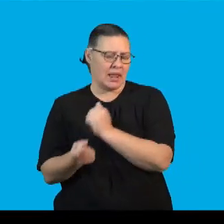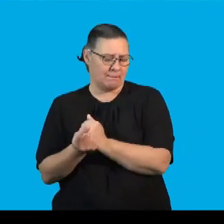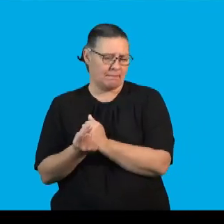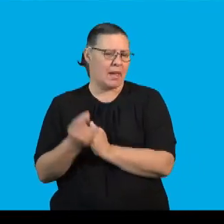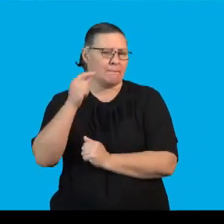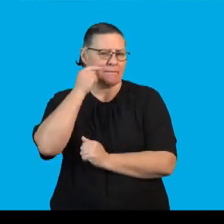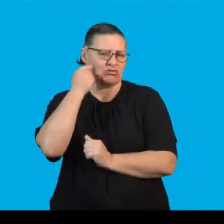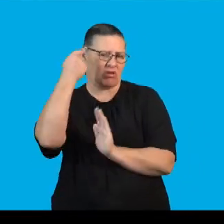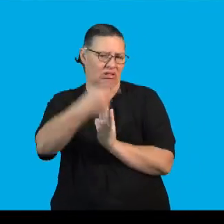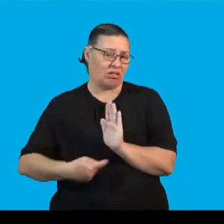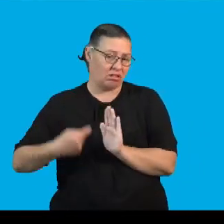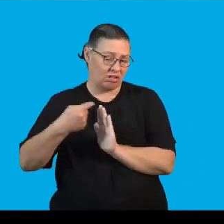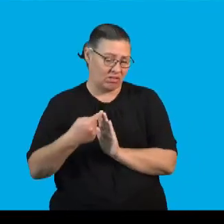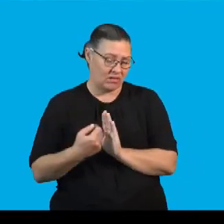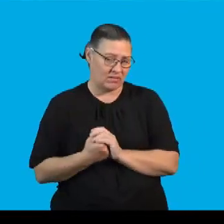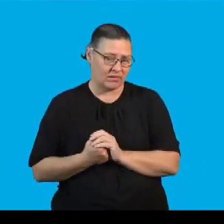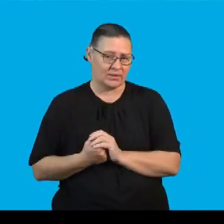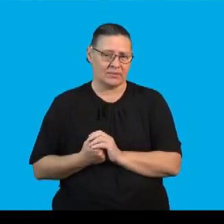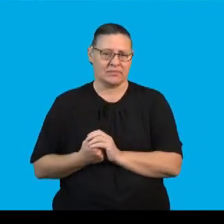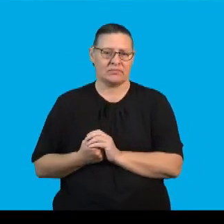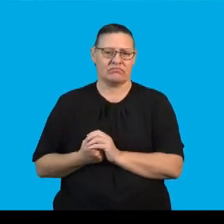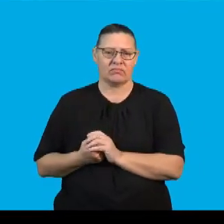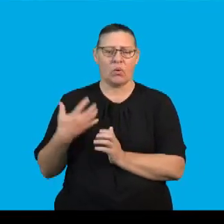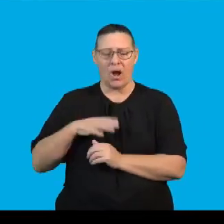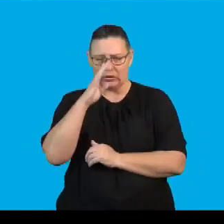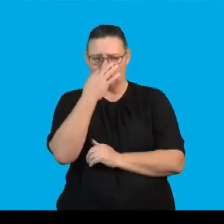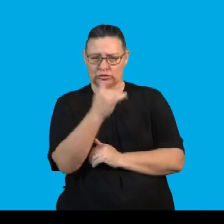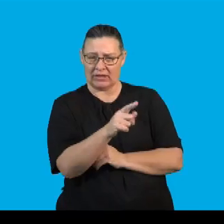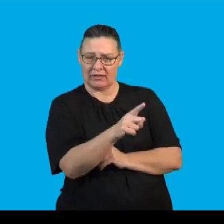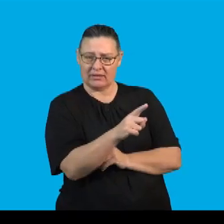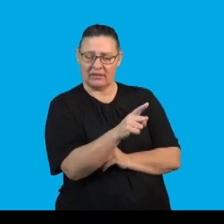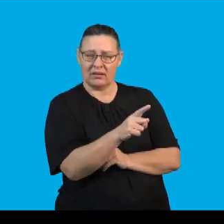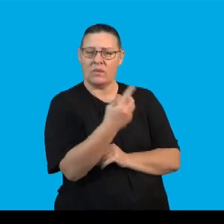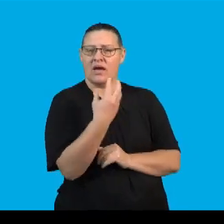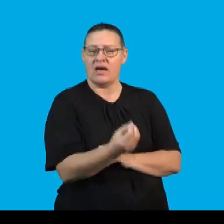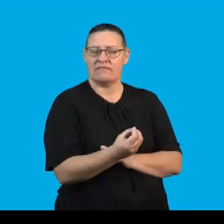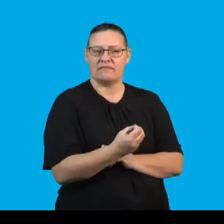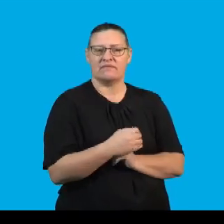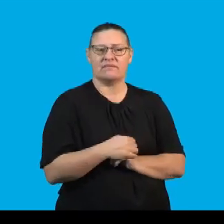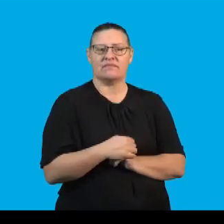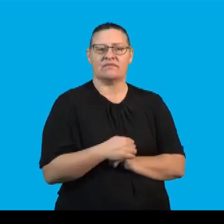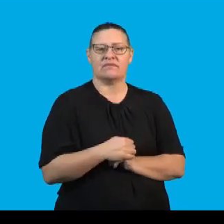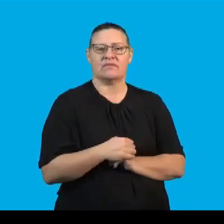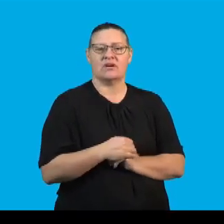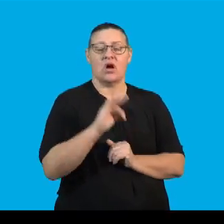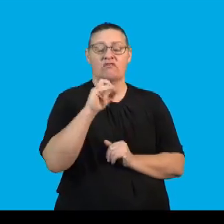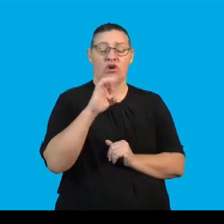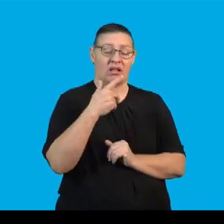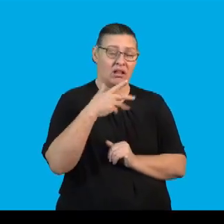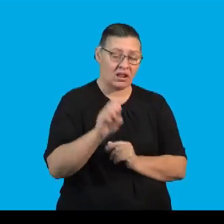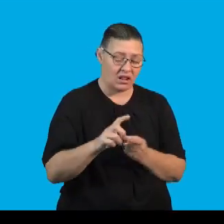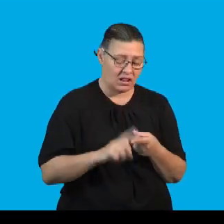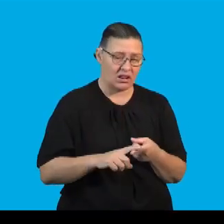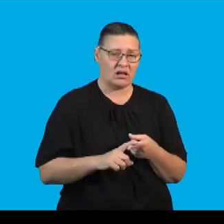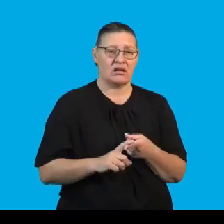during menstrual cycle. I want us to check this. So we've got our follicles. We